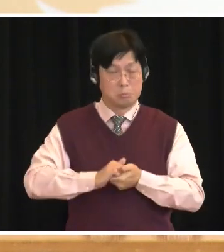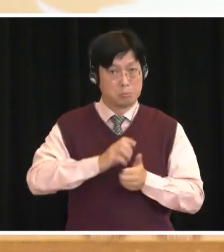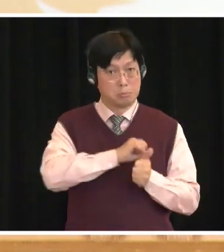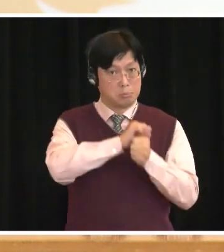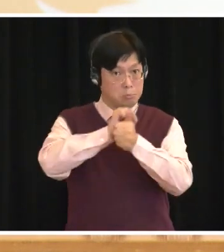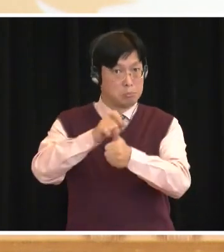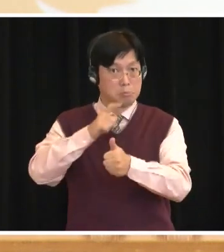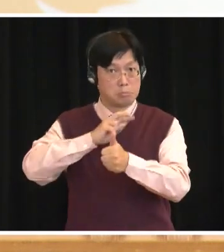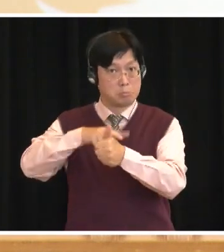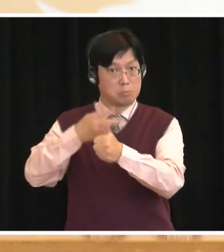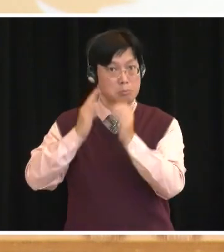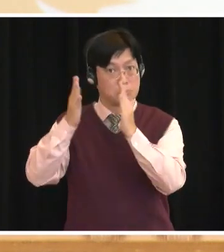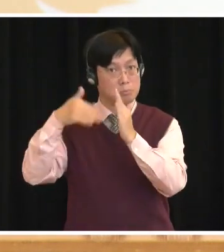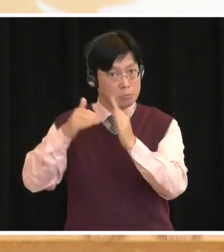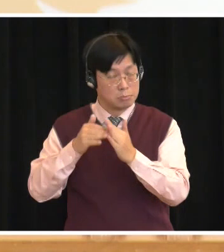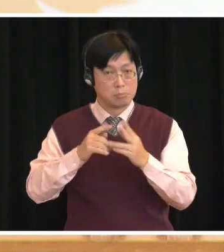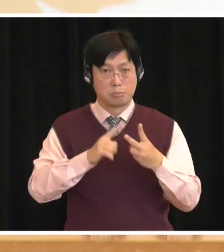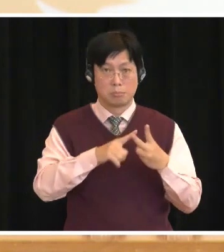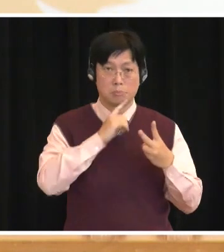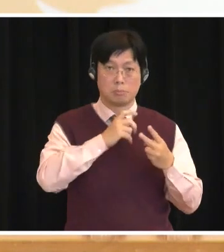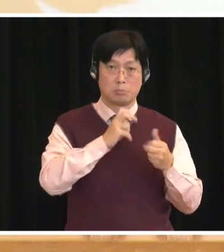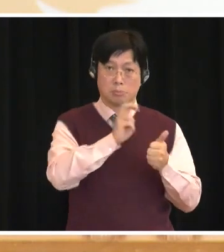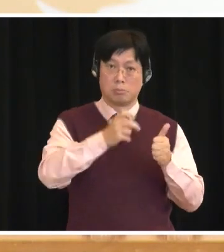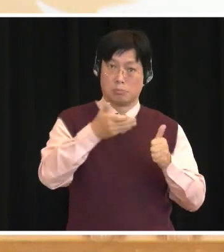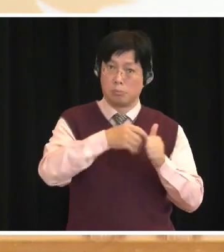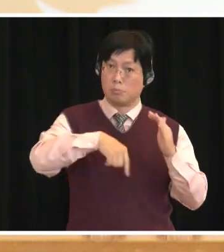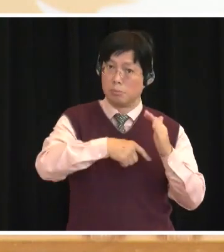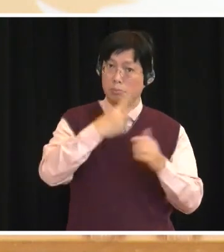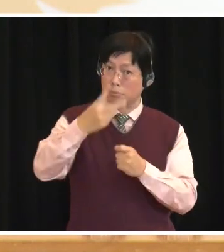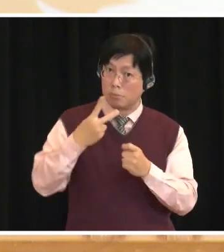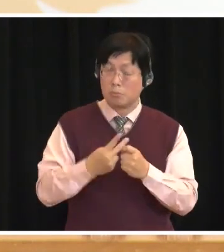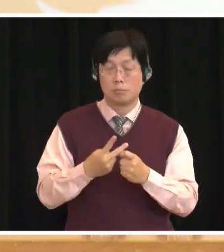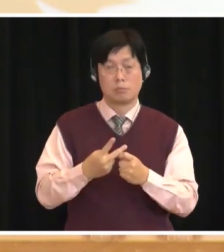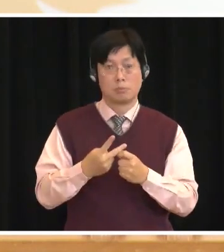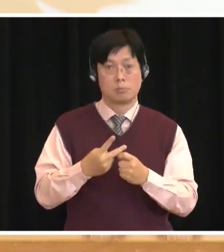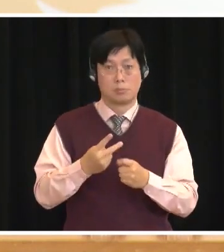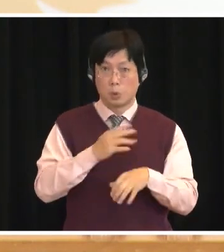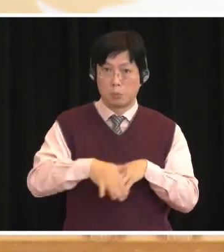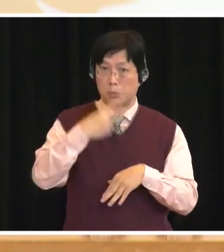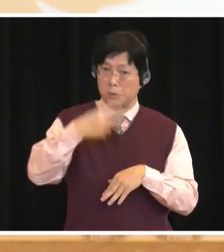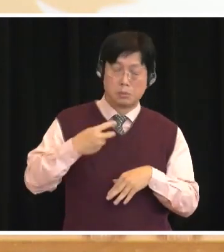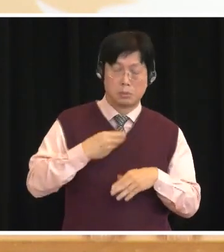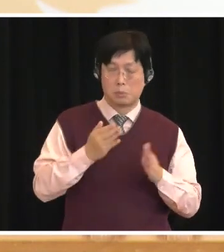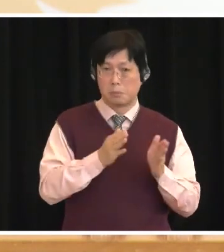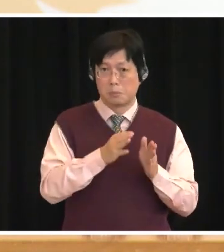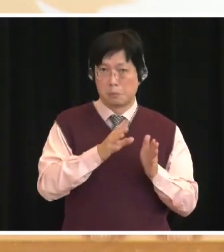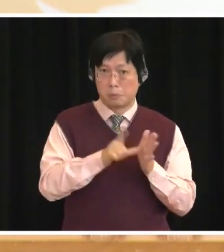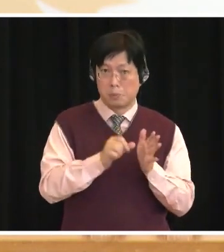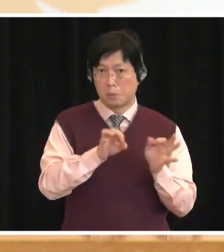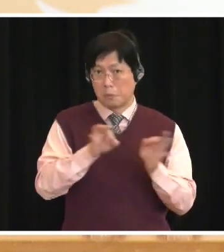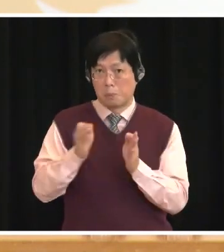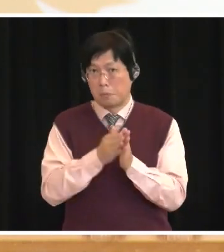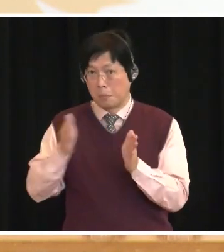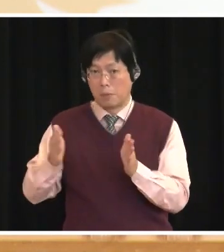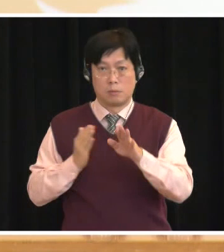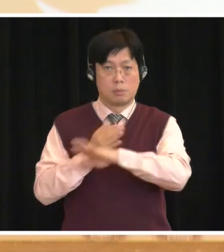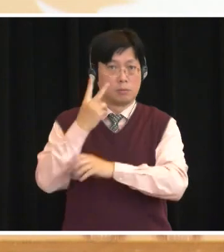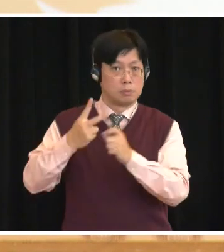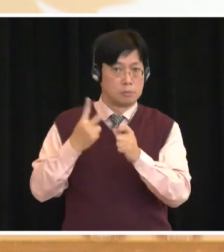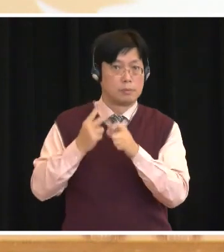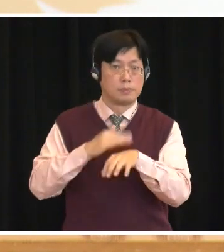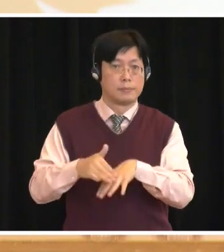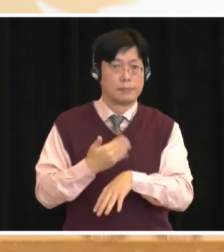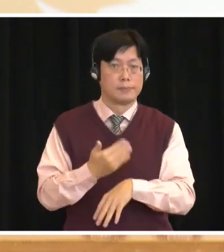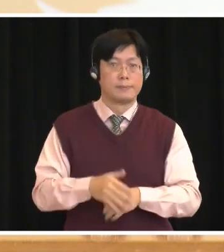there is a possibility to extend it? So Back to the legal